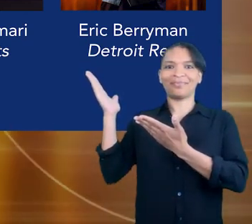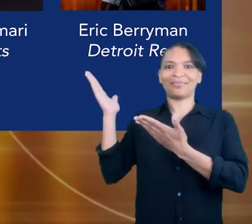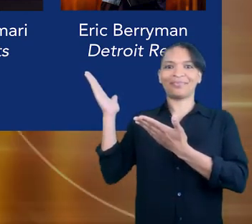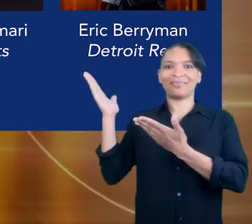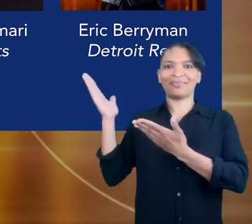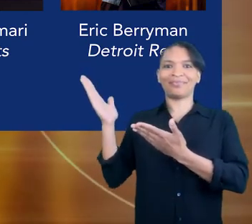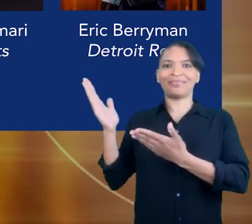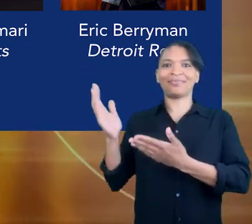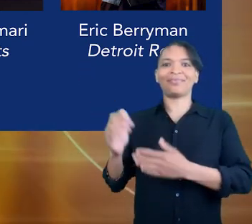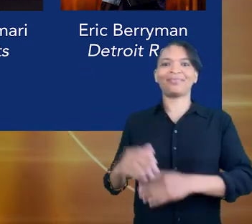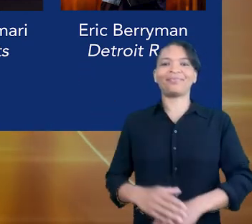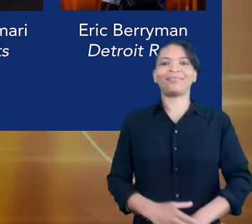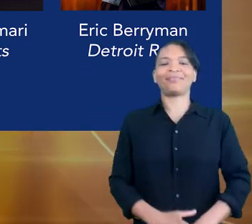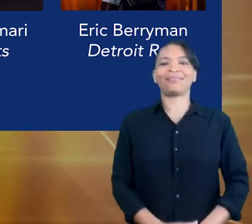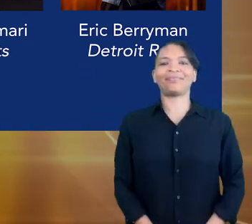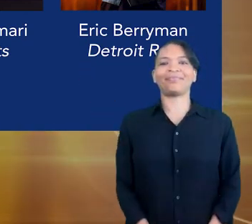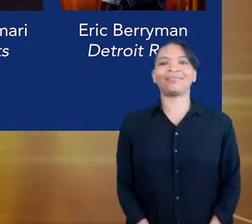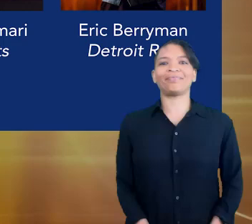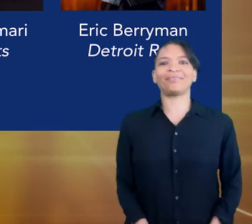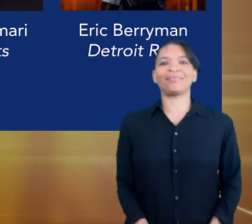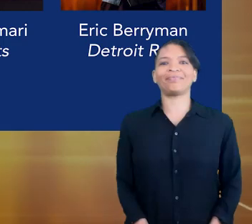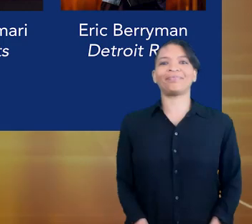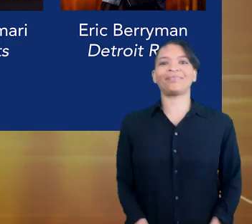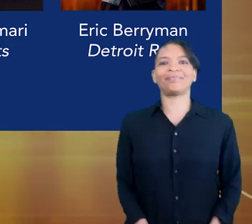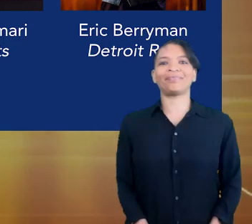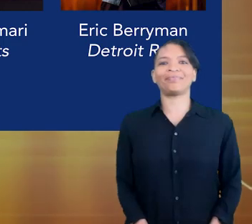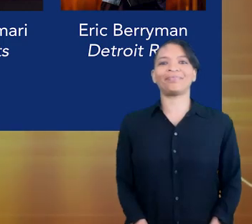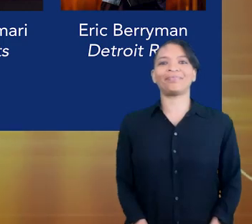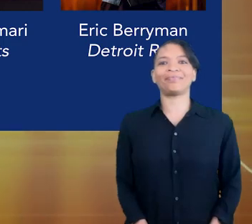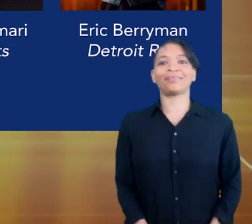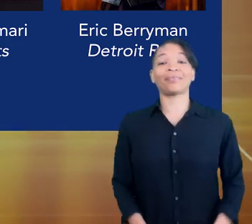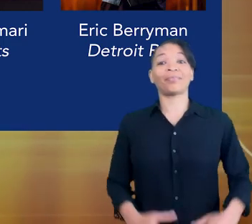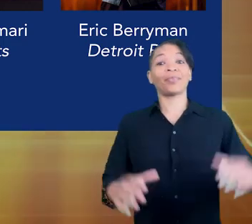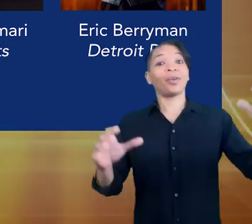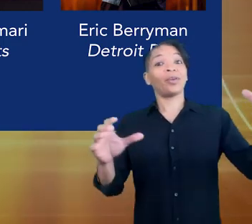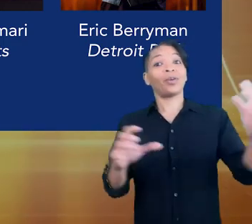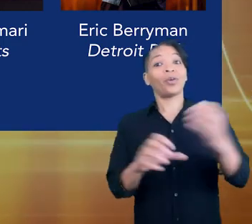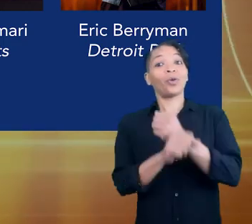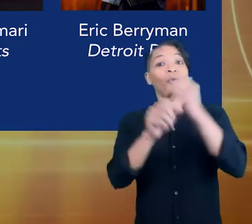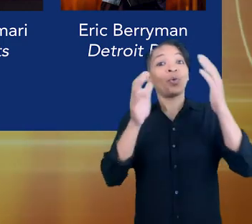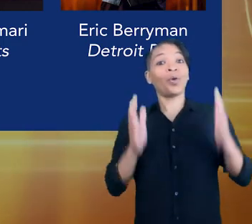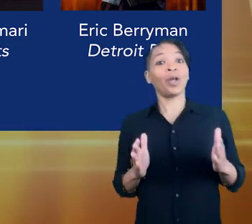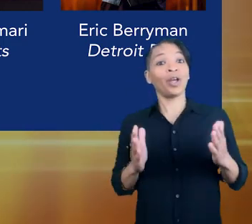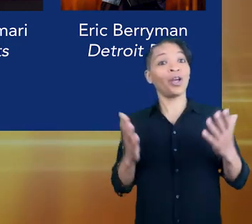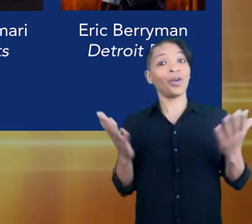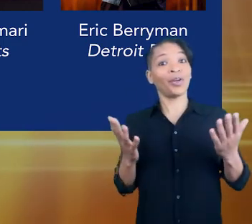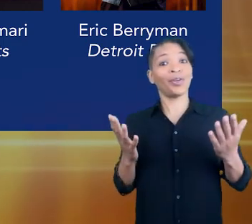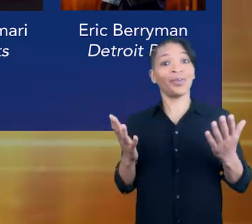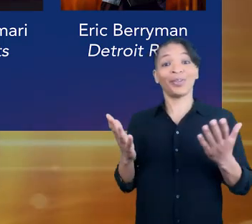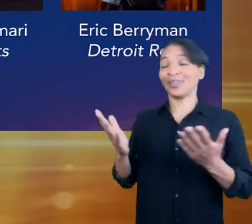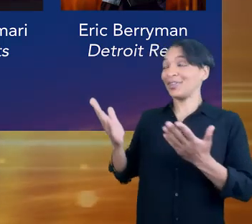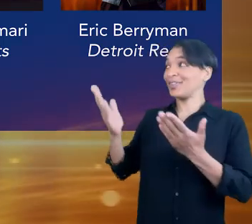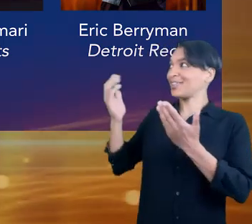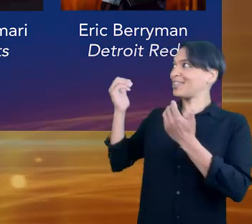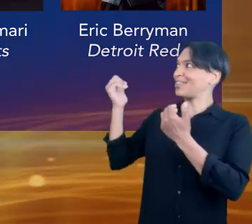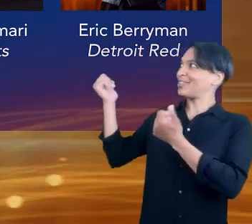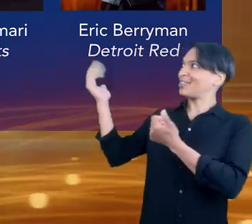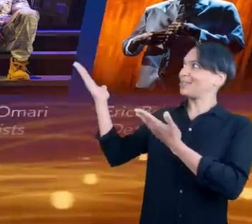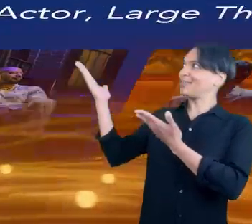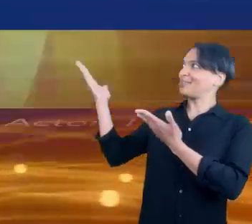Company. Eric Berriman, Detroit Red, Arts Emerson. And the Elliot Norton Award goes